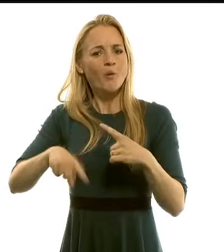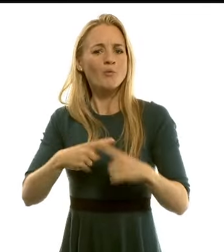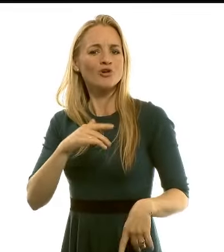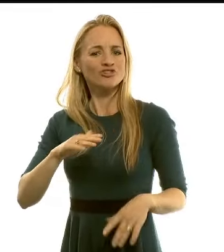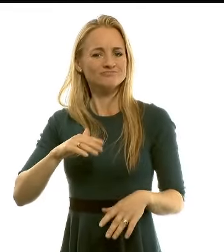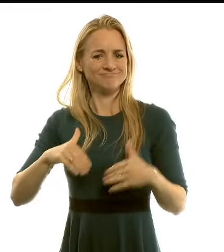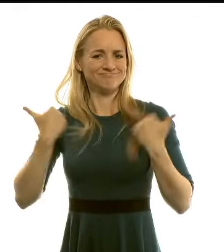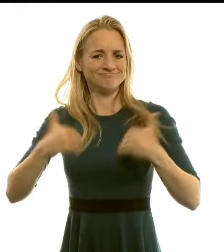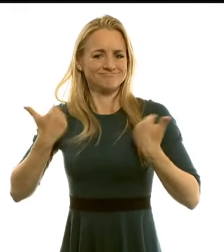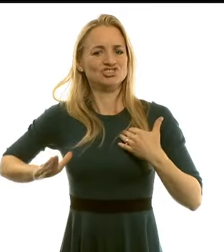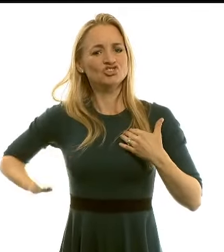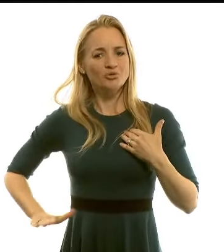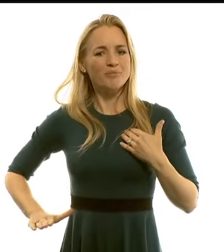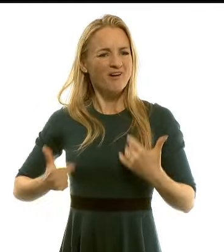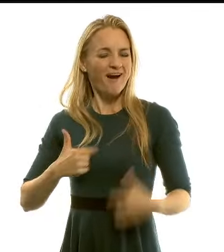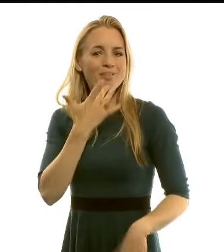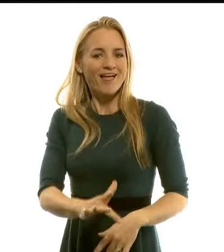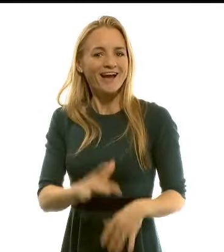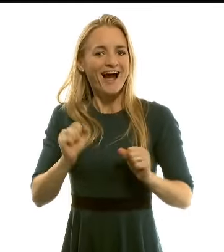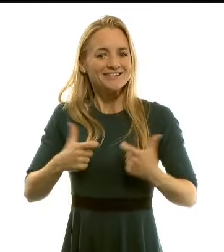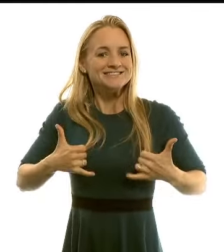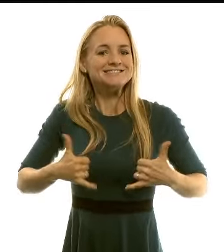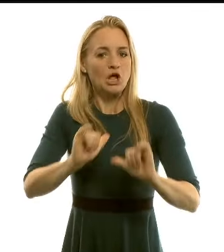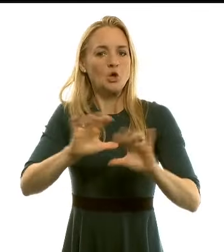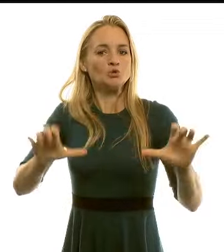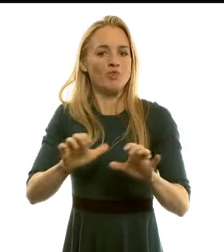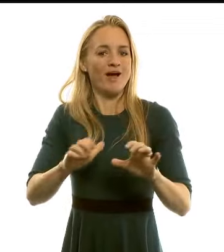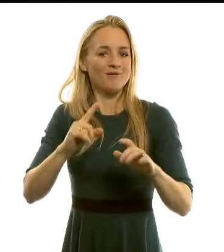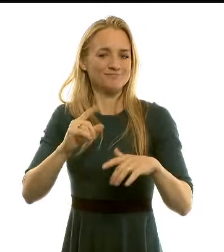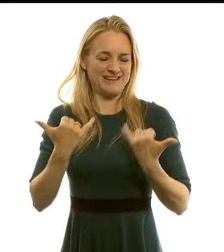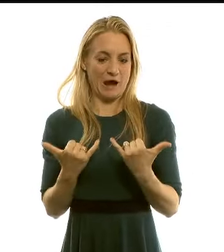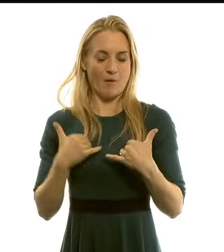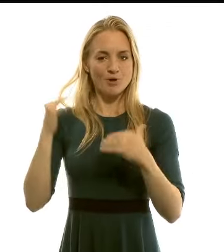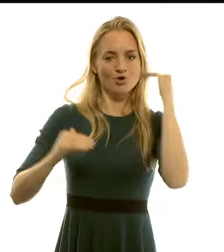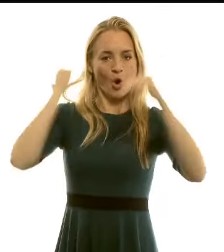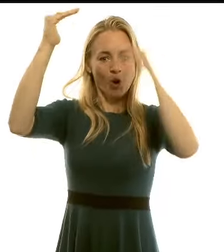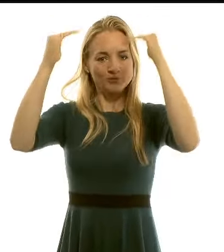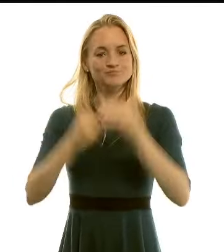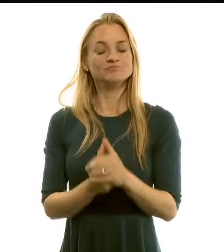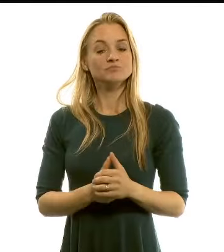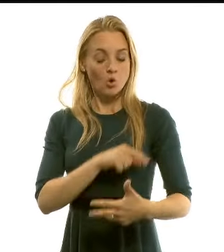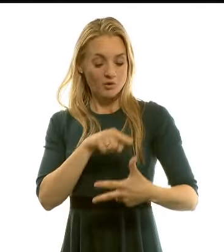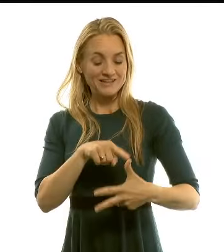Tell a story. Keep it simple. And building is rebuilding.